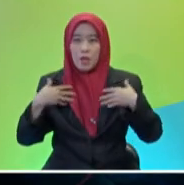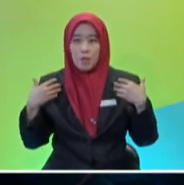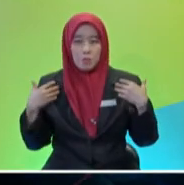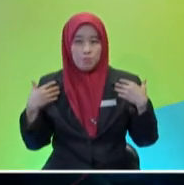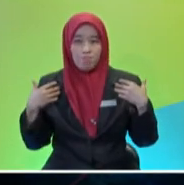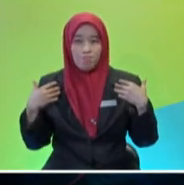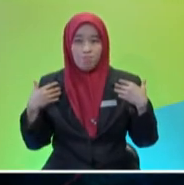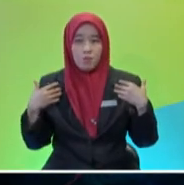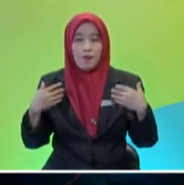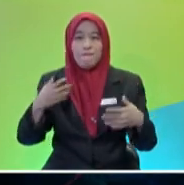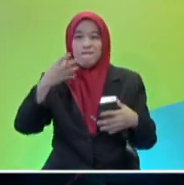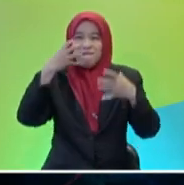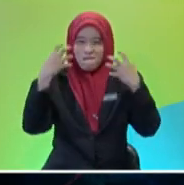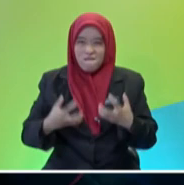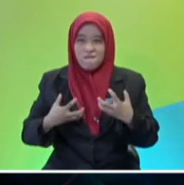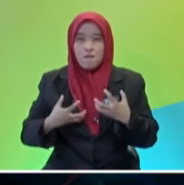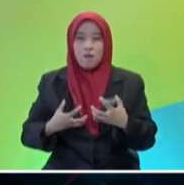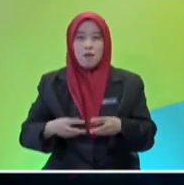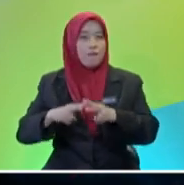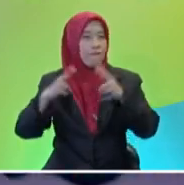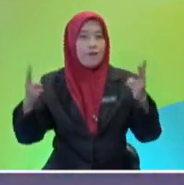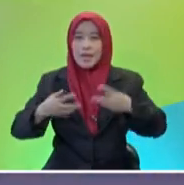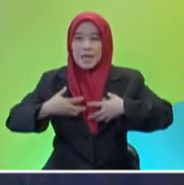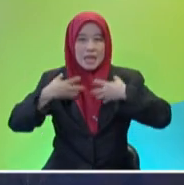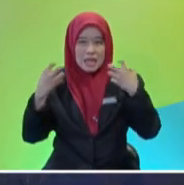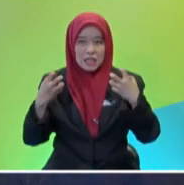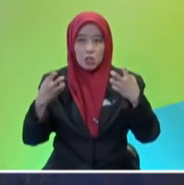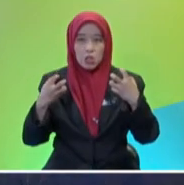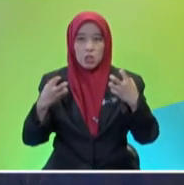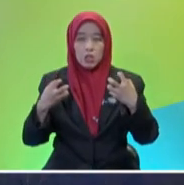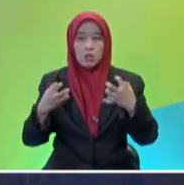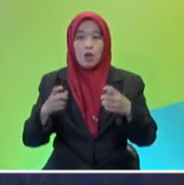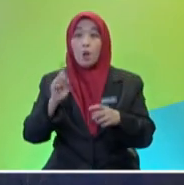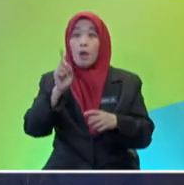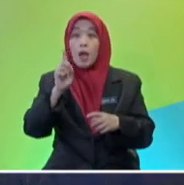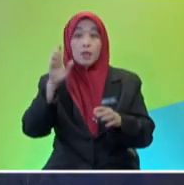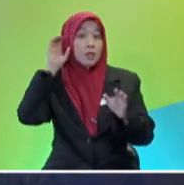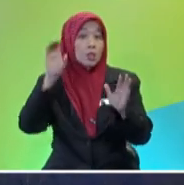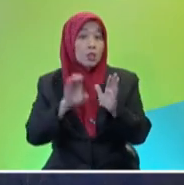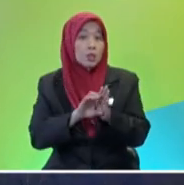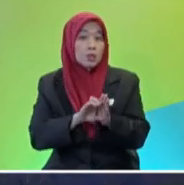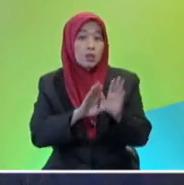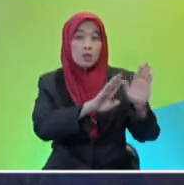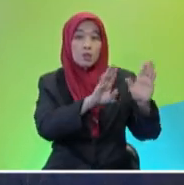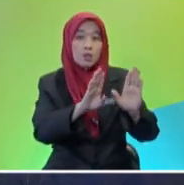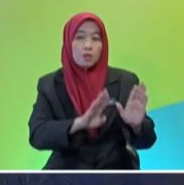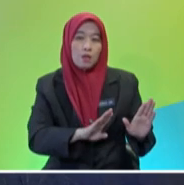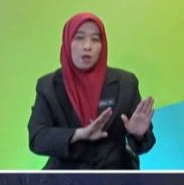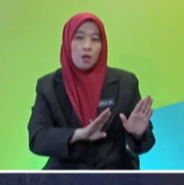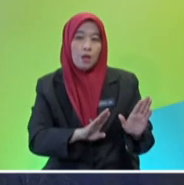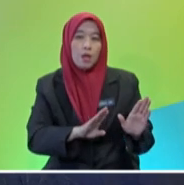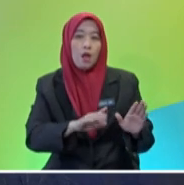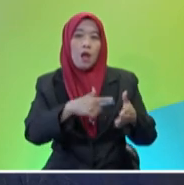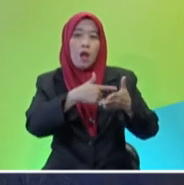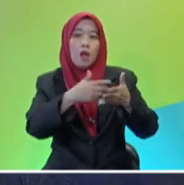is? He is angry. Angry. So where does it go? Can teacher help me? Let me put it here. And then we have last